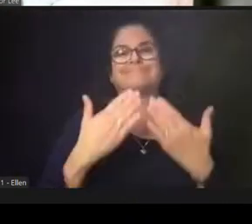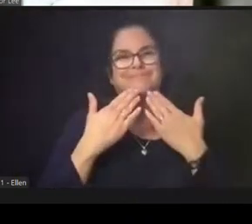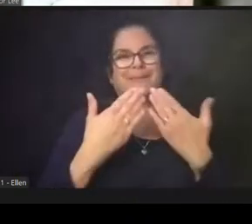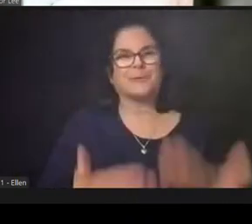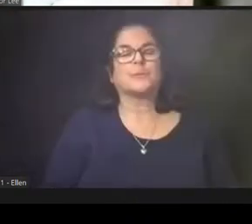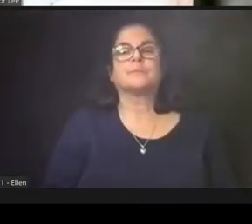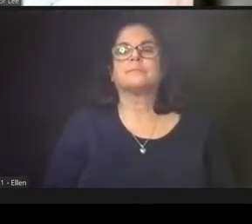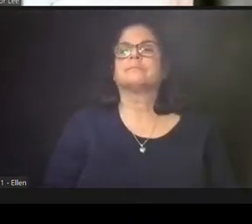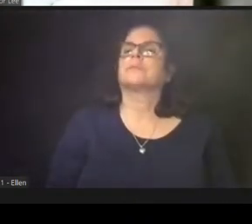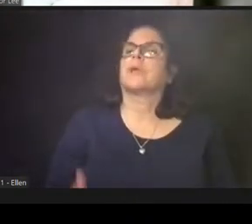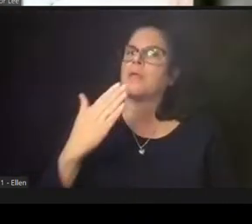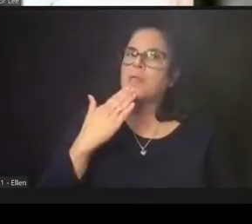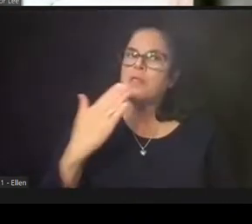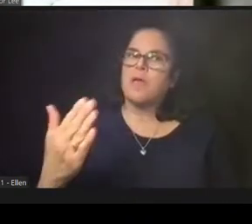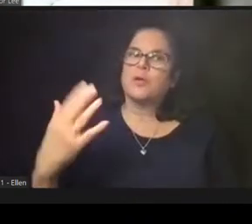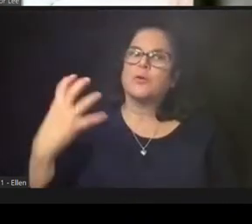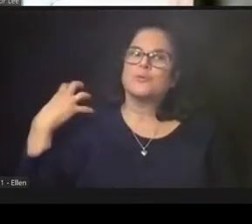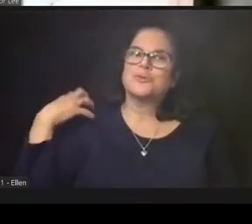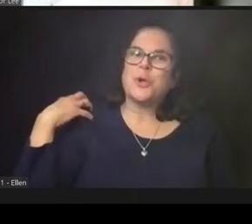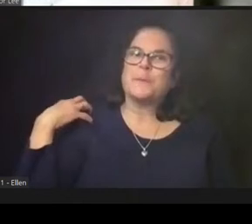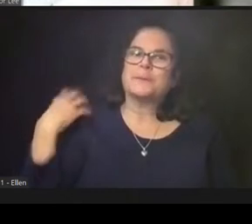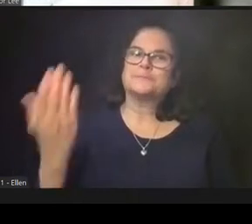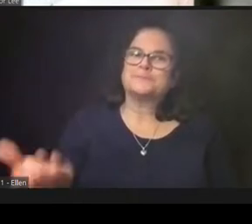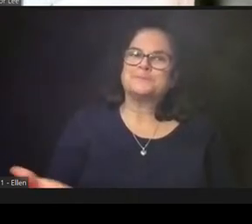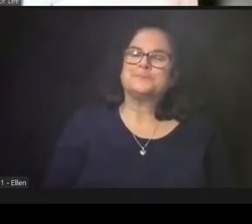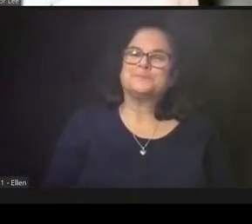Thank you, Mr. Chairman.